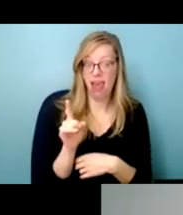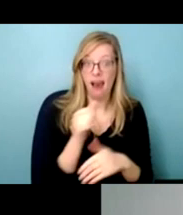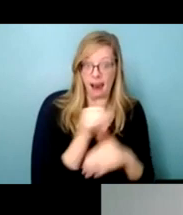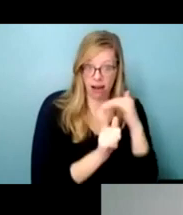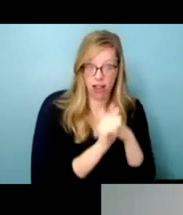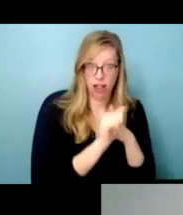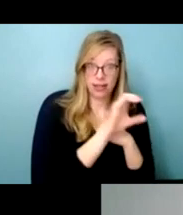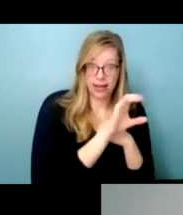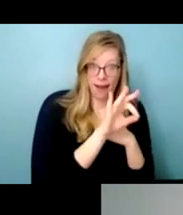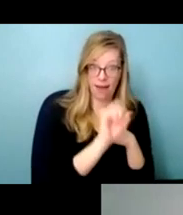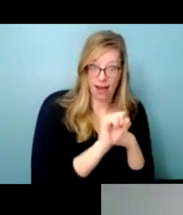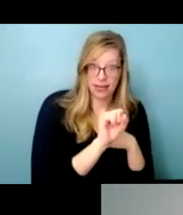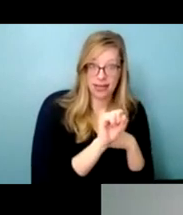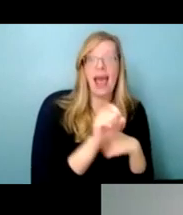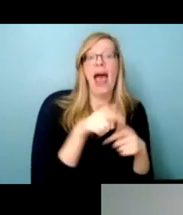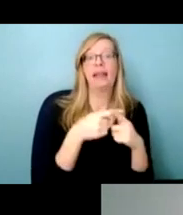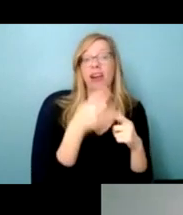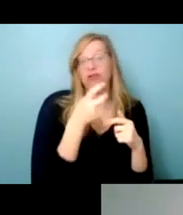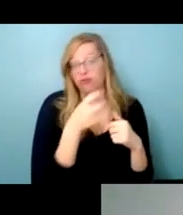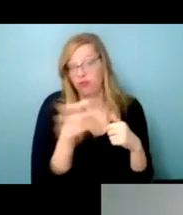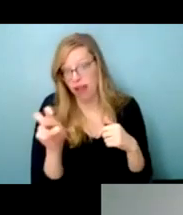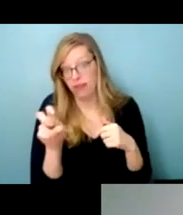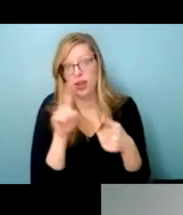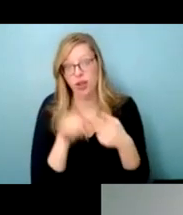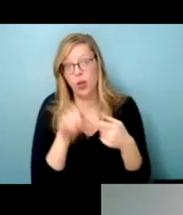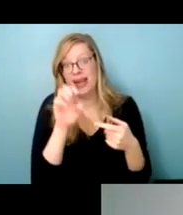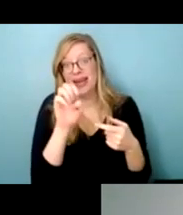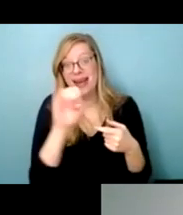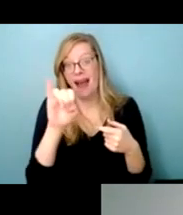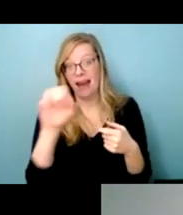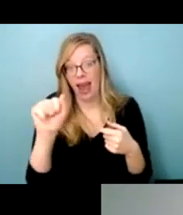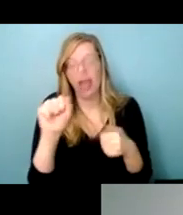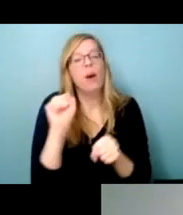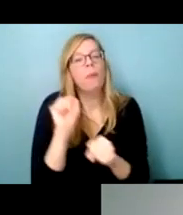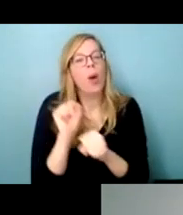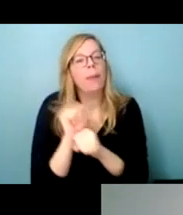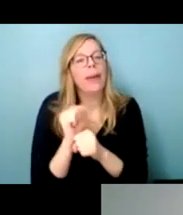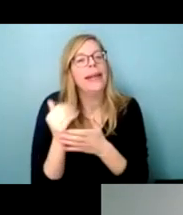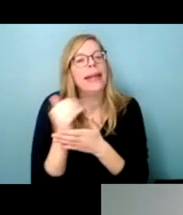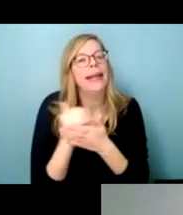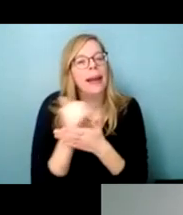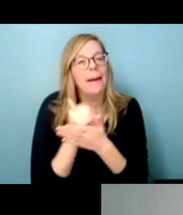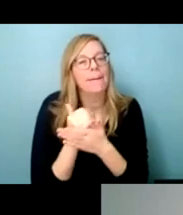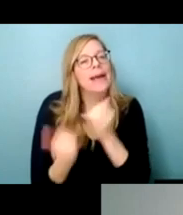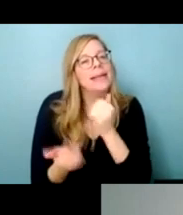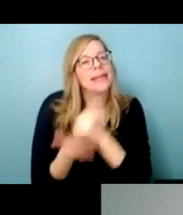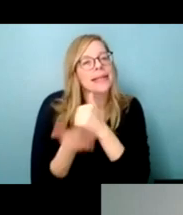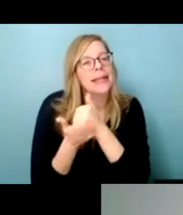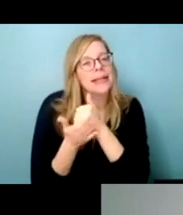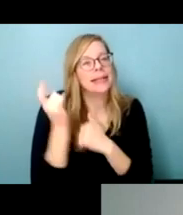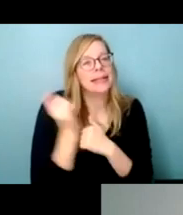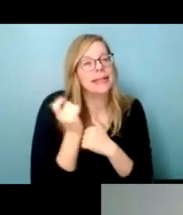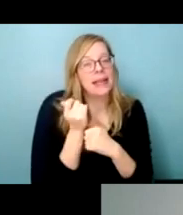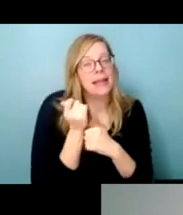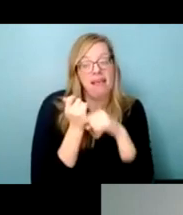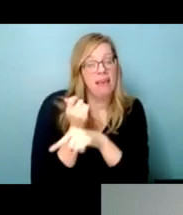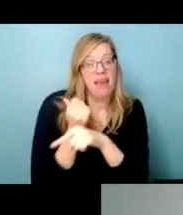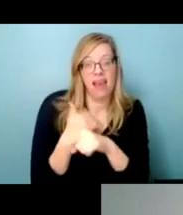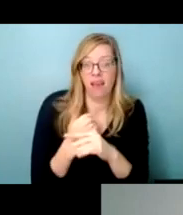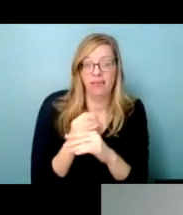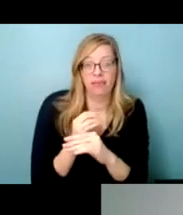welfare to being in EIA, Employment Income Assistance, with very little life skills development, with very little opportunity for these young people